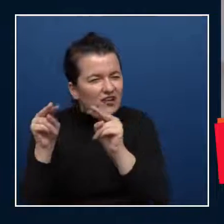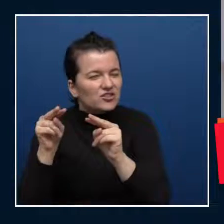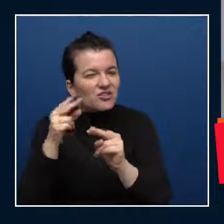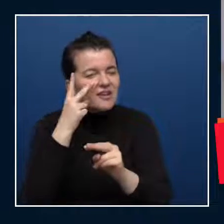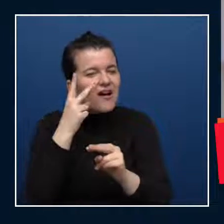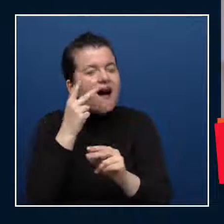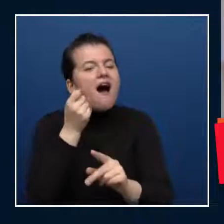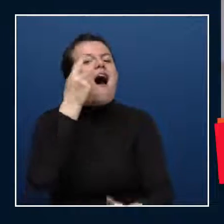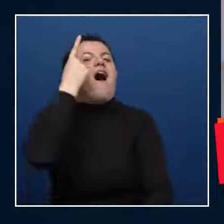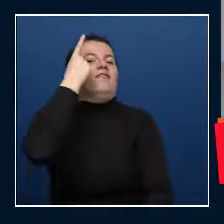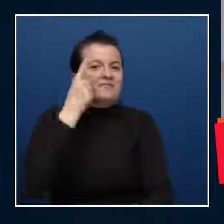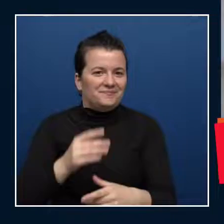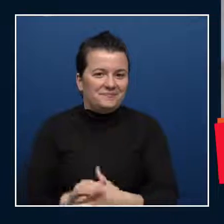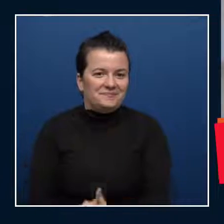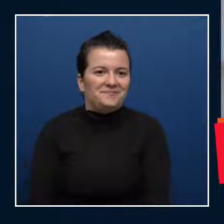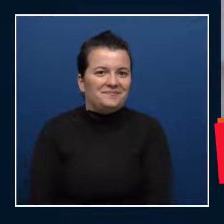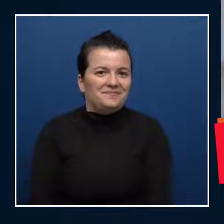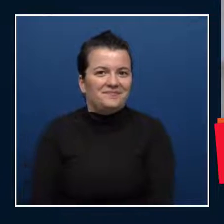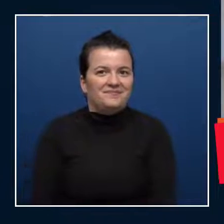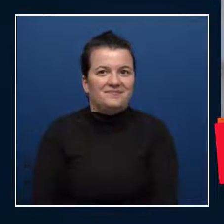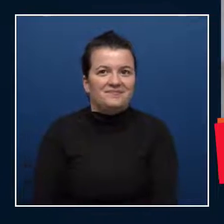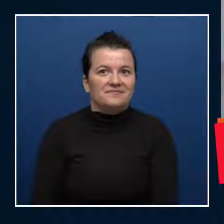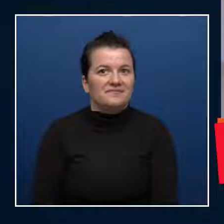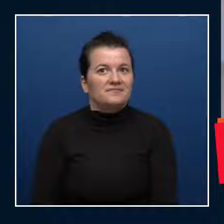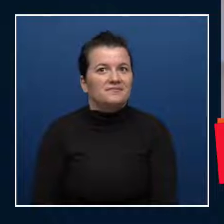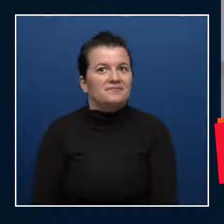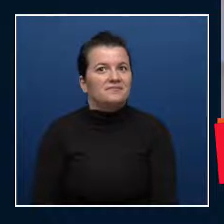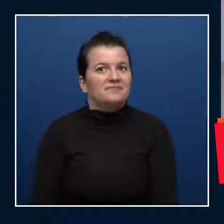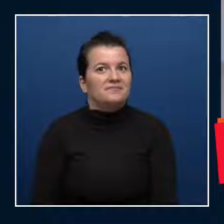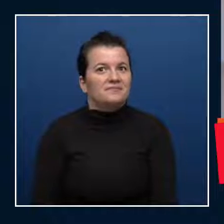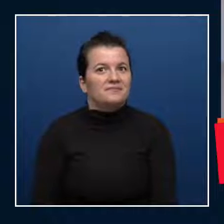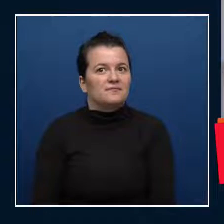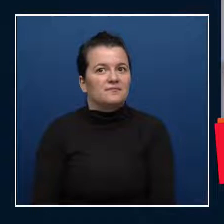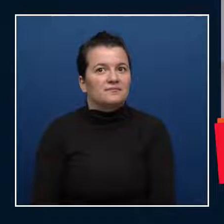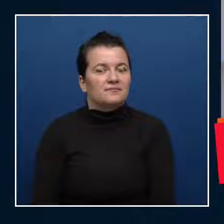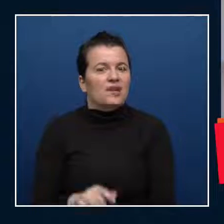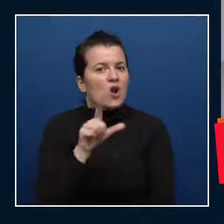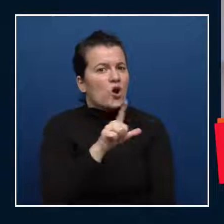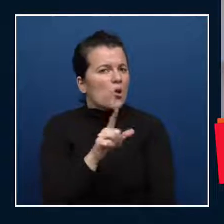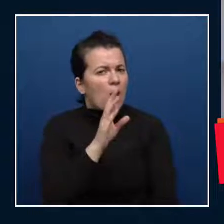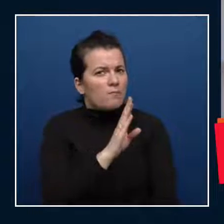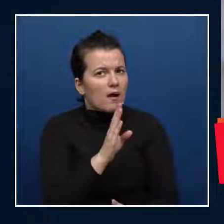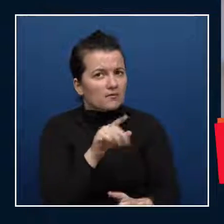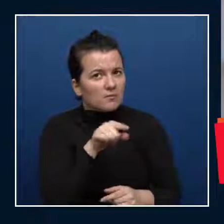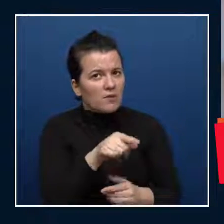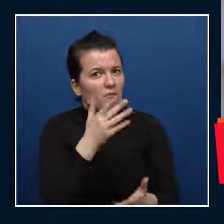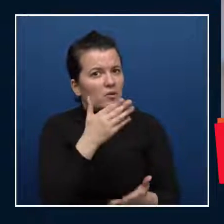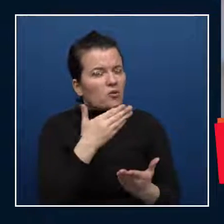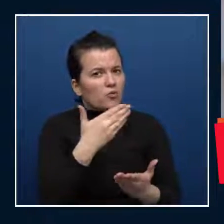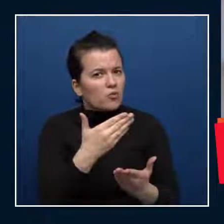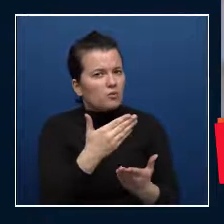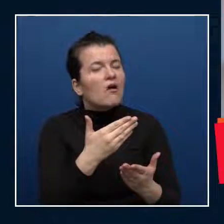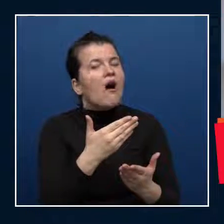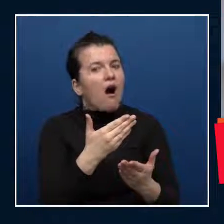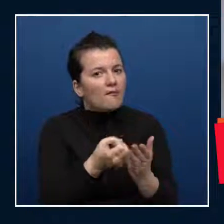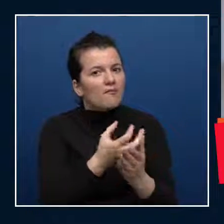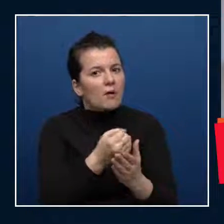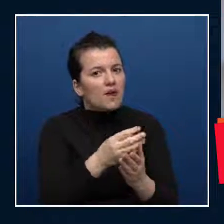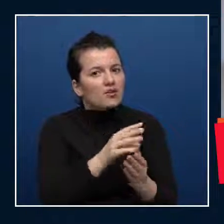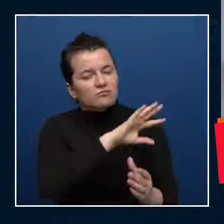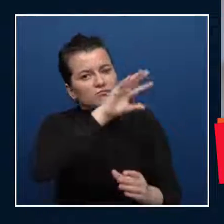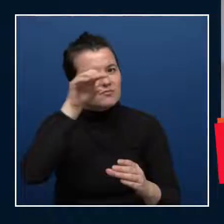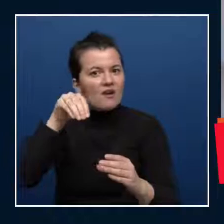us. Might be a good idea to load balance worldwide to the DUG website. Now we have all this international traffic coming